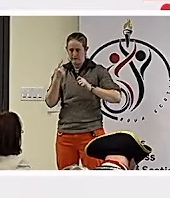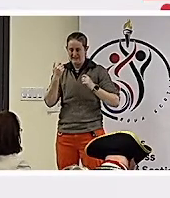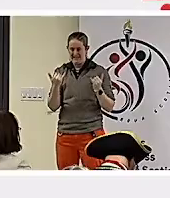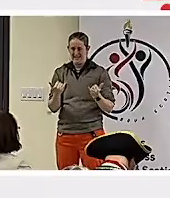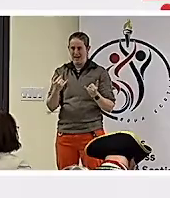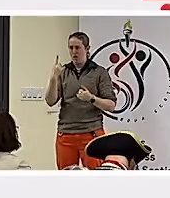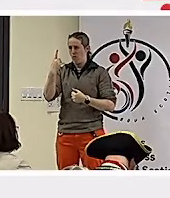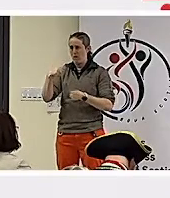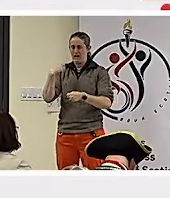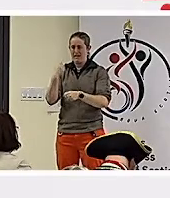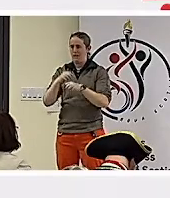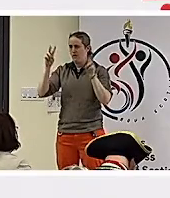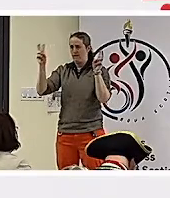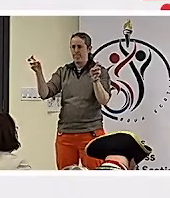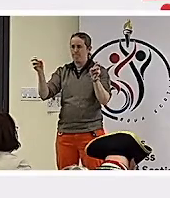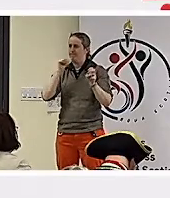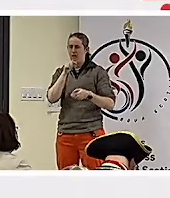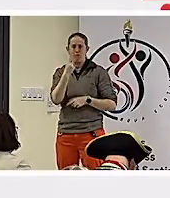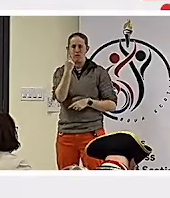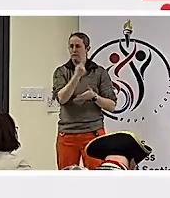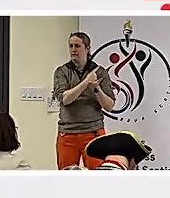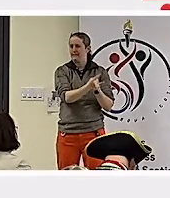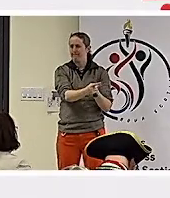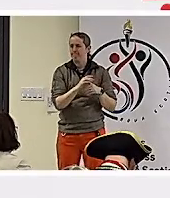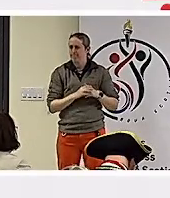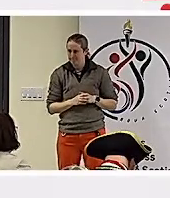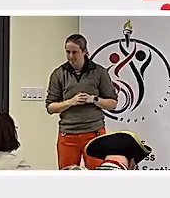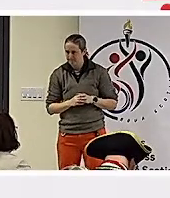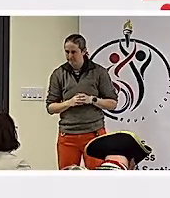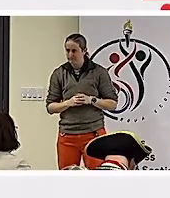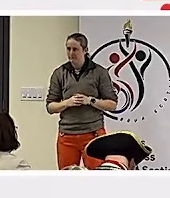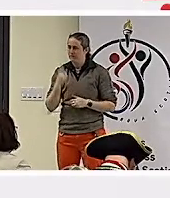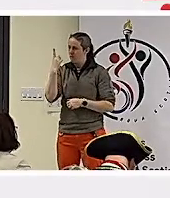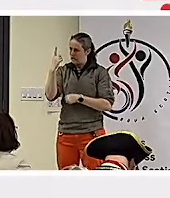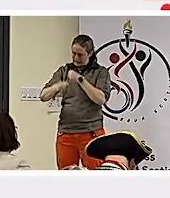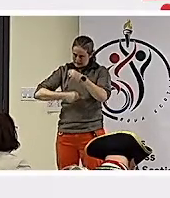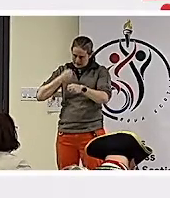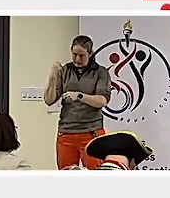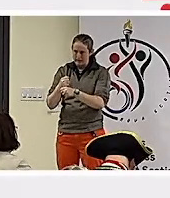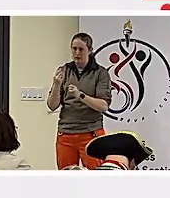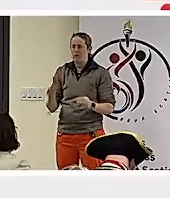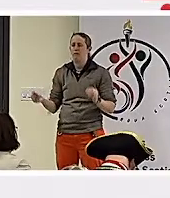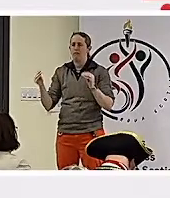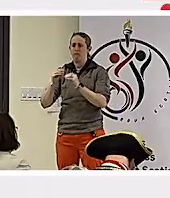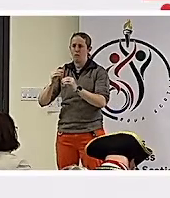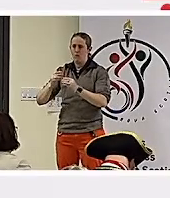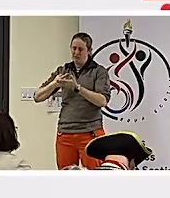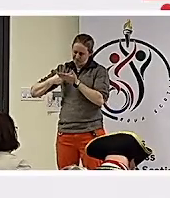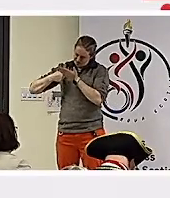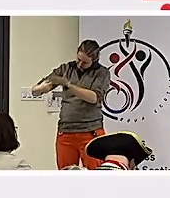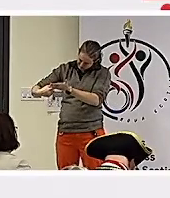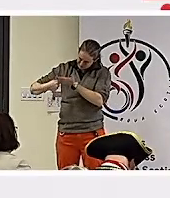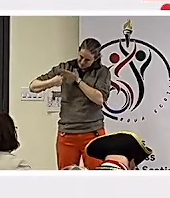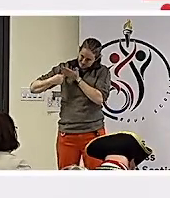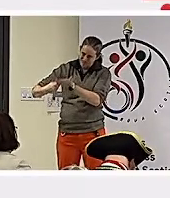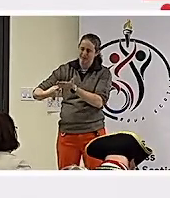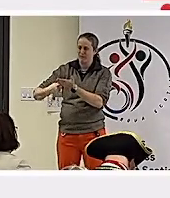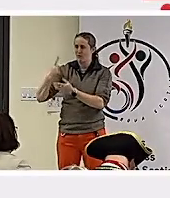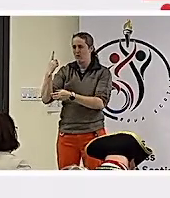So for the calendar year, we can have more robust conversations throughout the year.